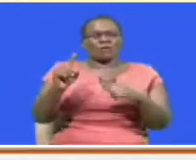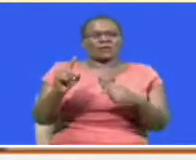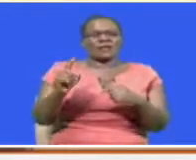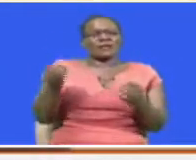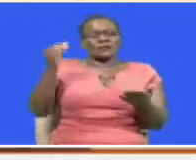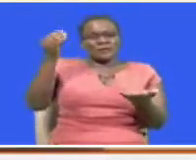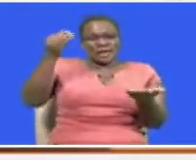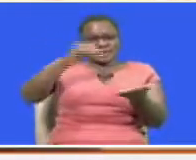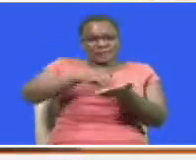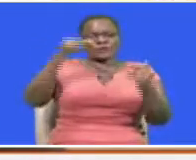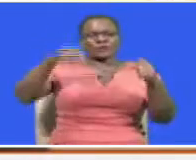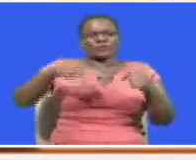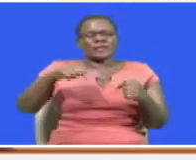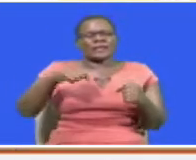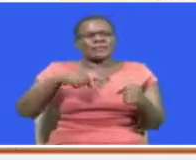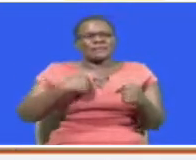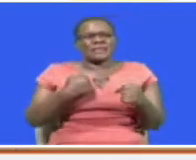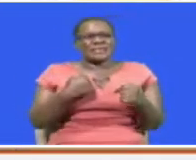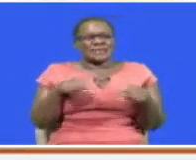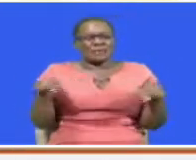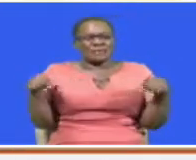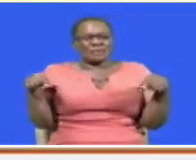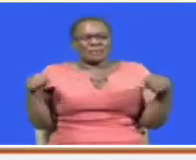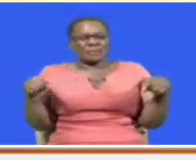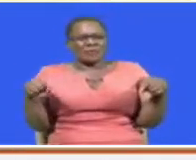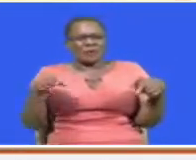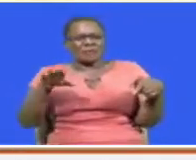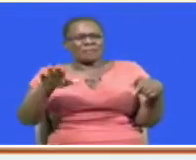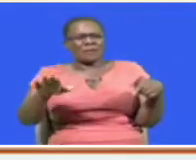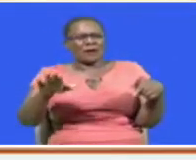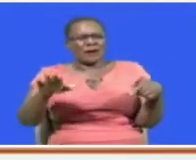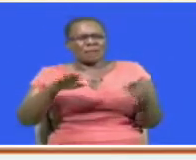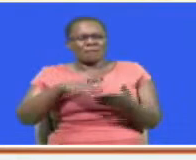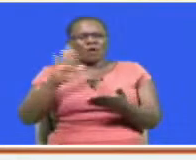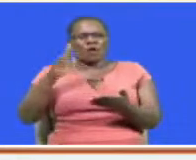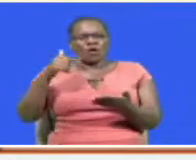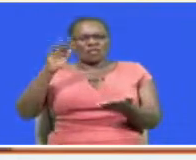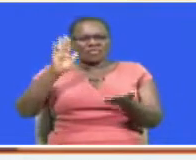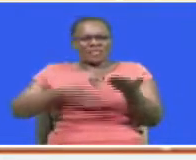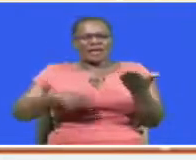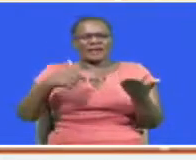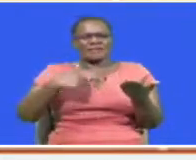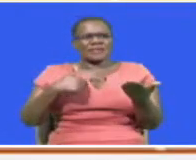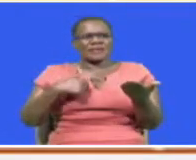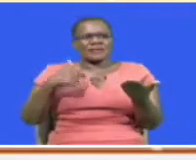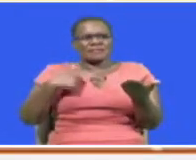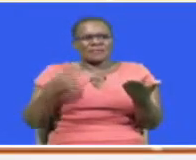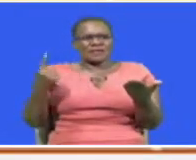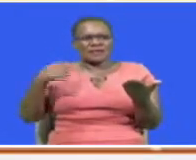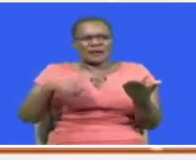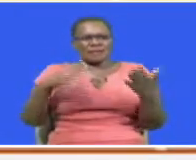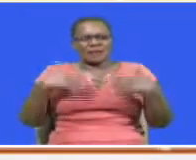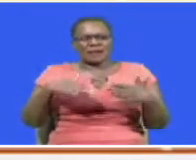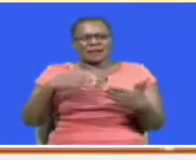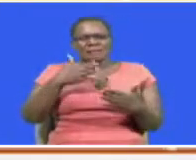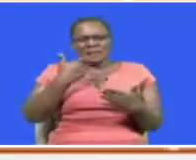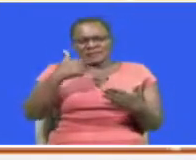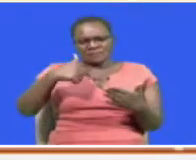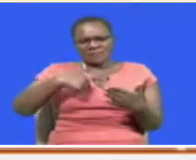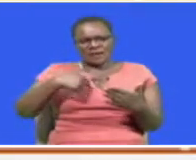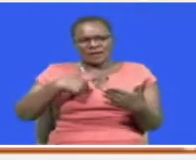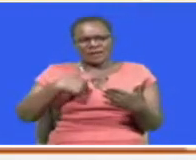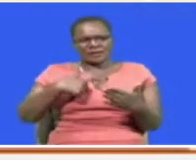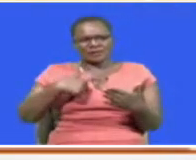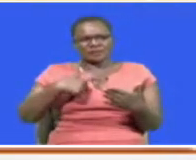playing her today again, I was a bit nervous because she's played more tournaments than me. So I just came out there to play my tennis and